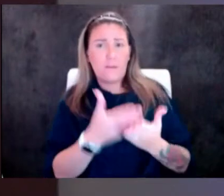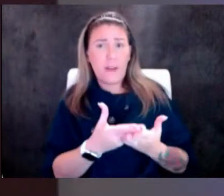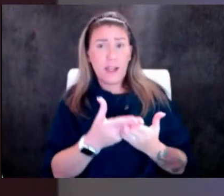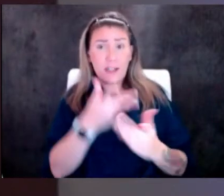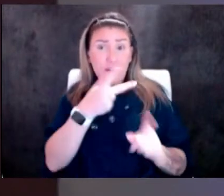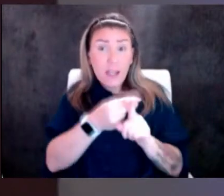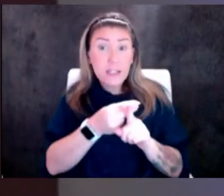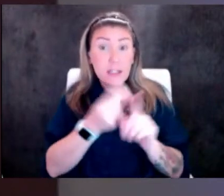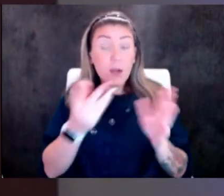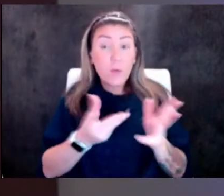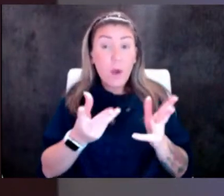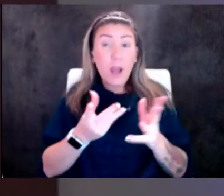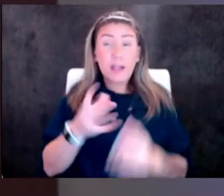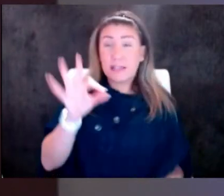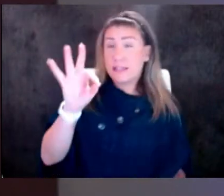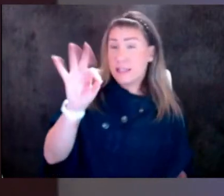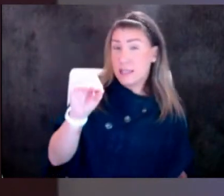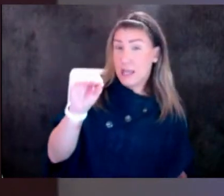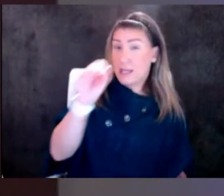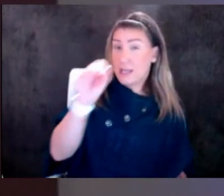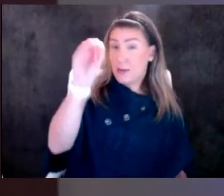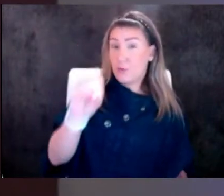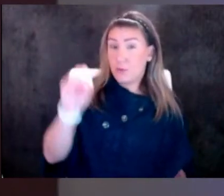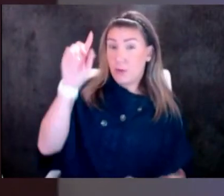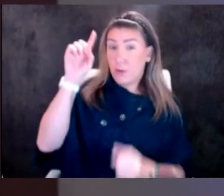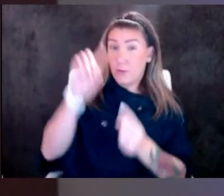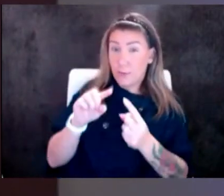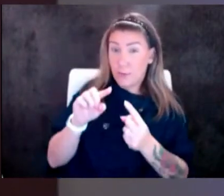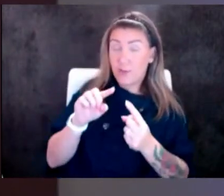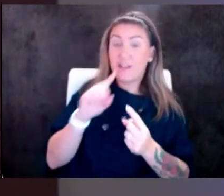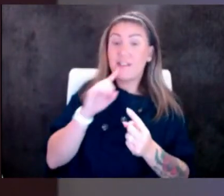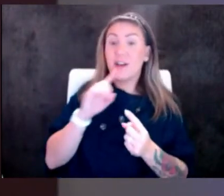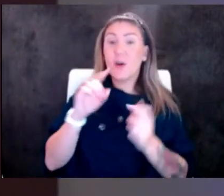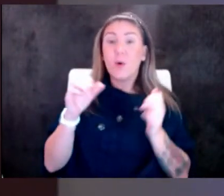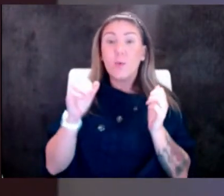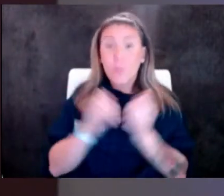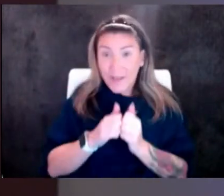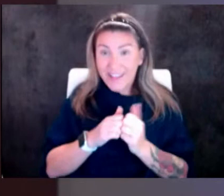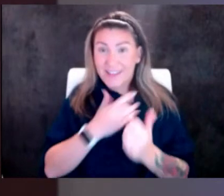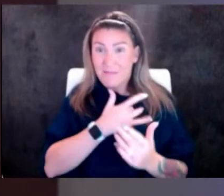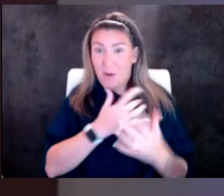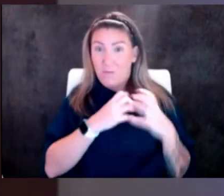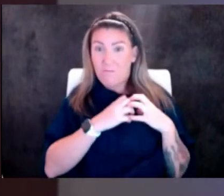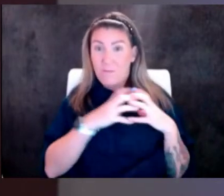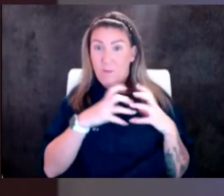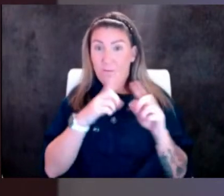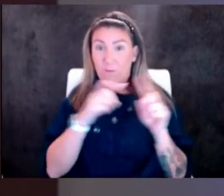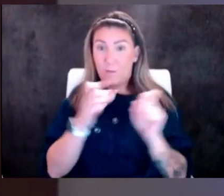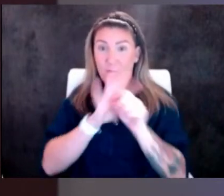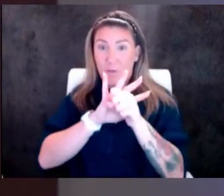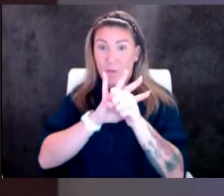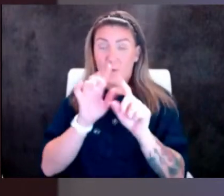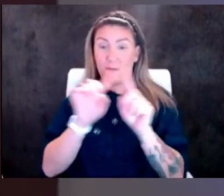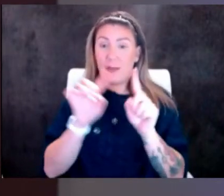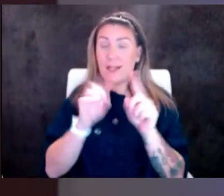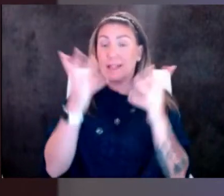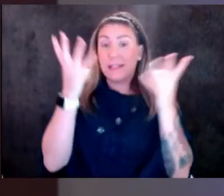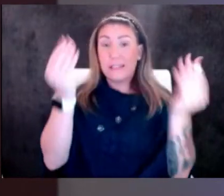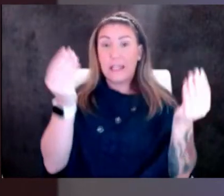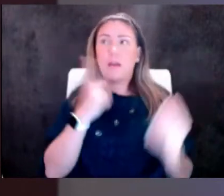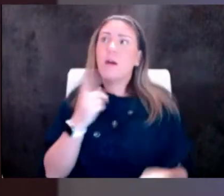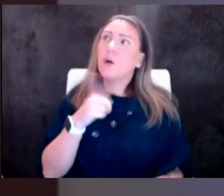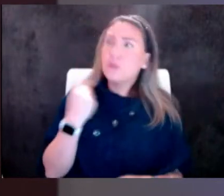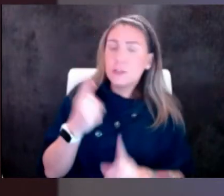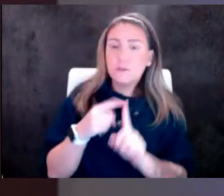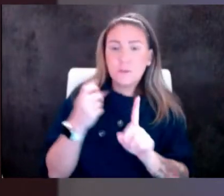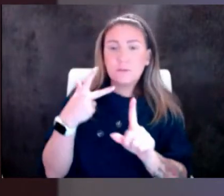have about a 90% reduction in the chance of getting myocarditis from COVID. But it's out there, so there's a risk from the vaccine, which